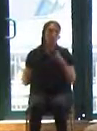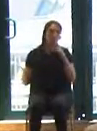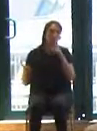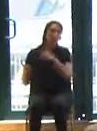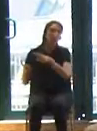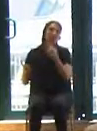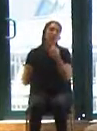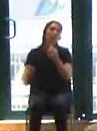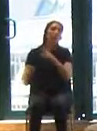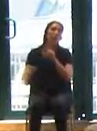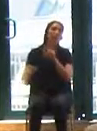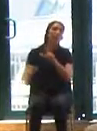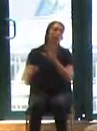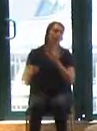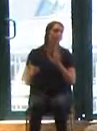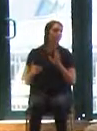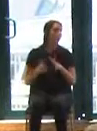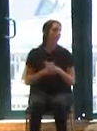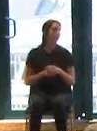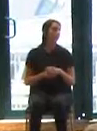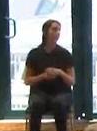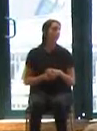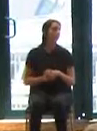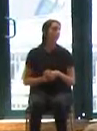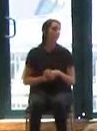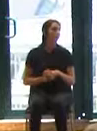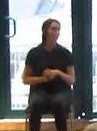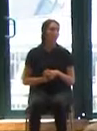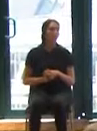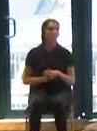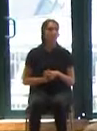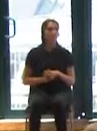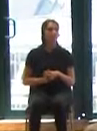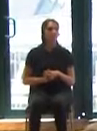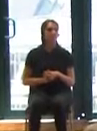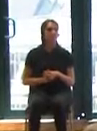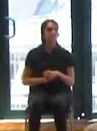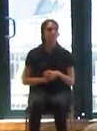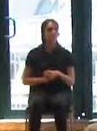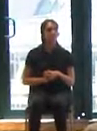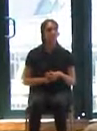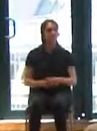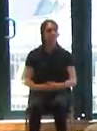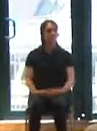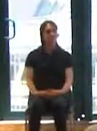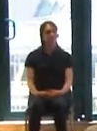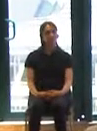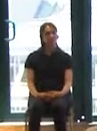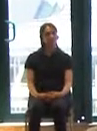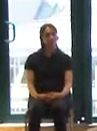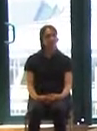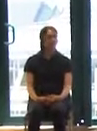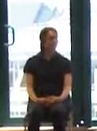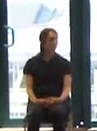rather than human rights emphasis i think the emphasis should be on animal rights what would you say about that thank you